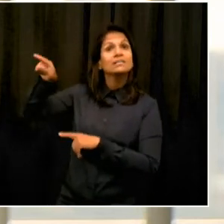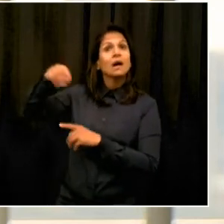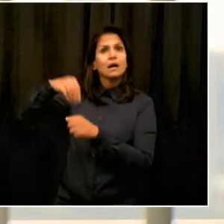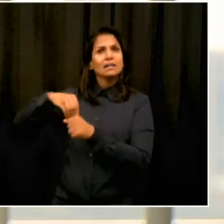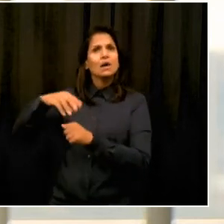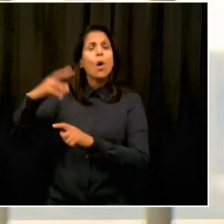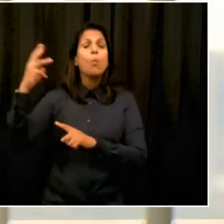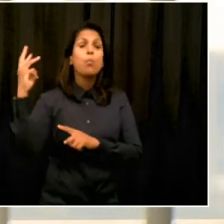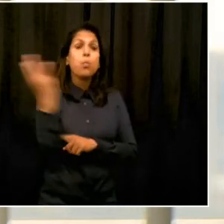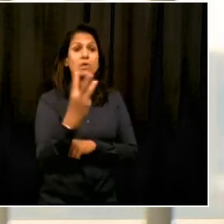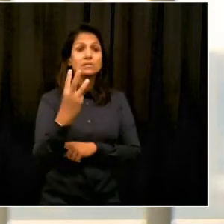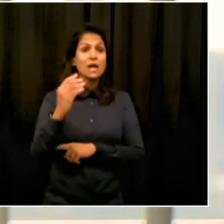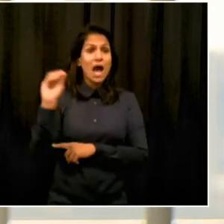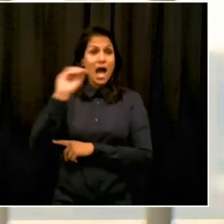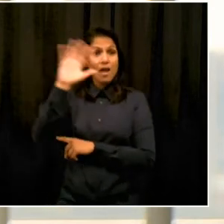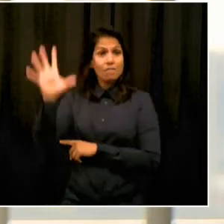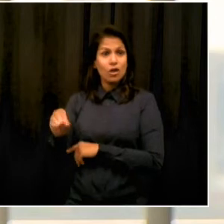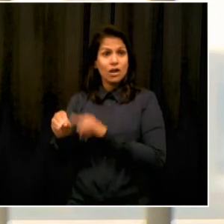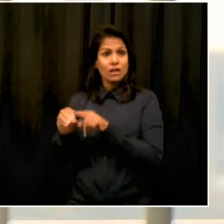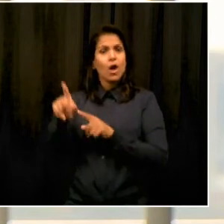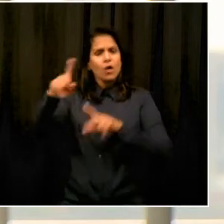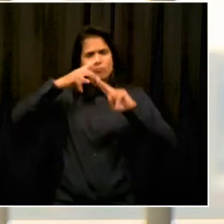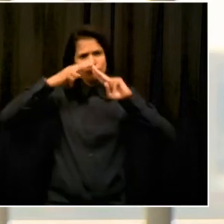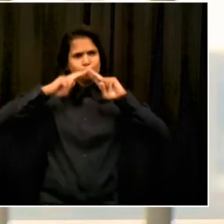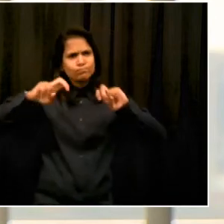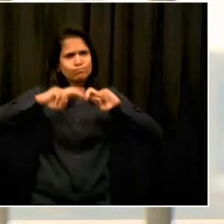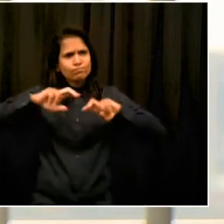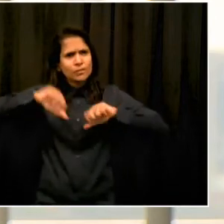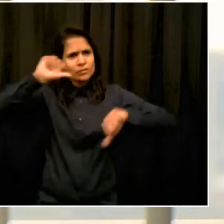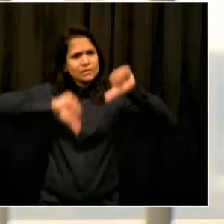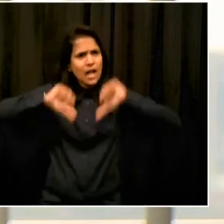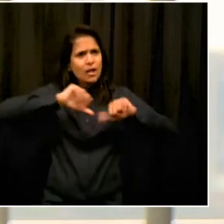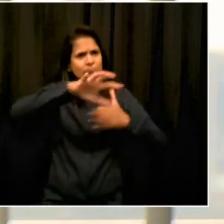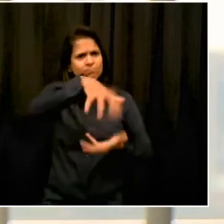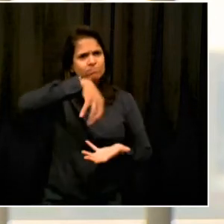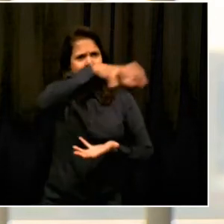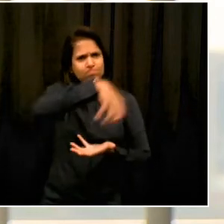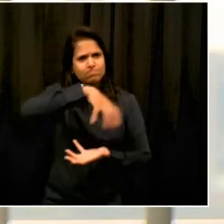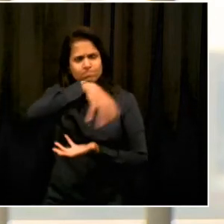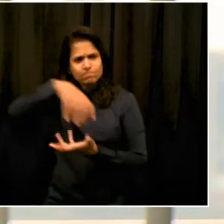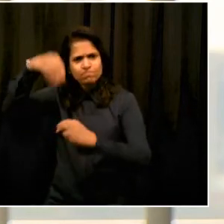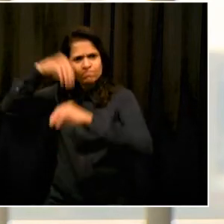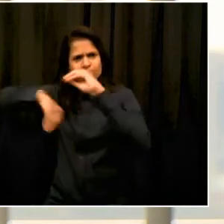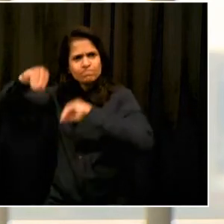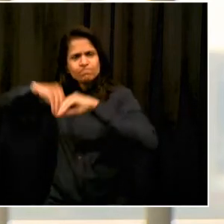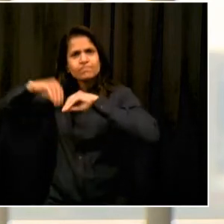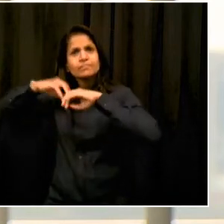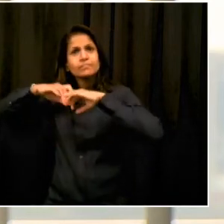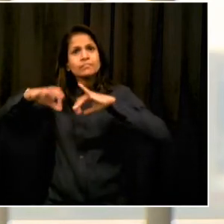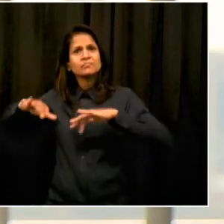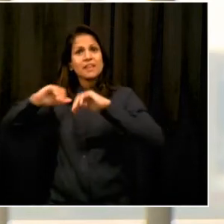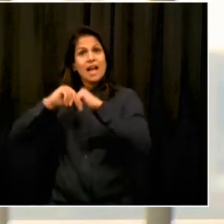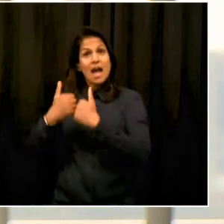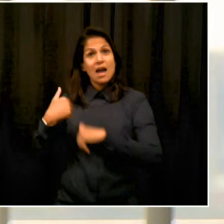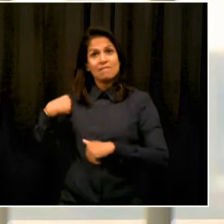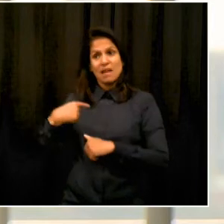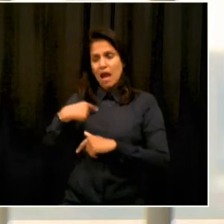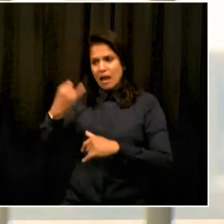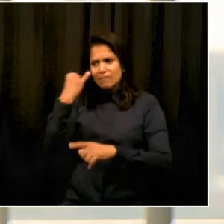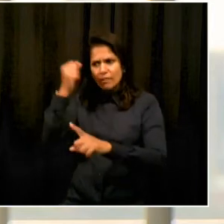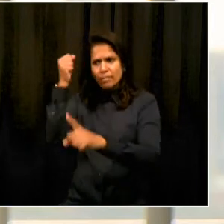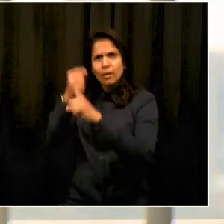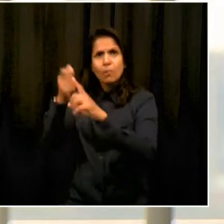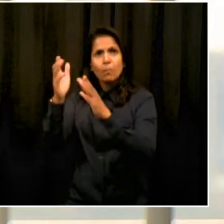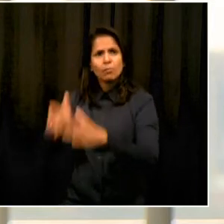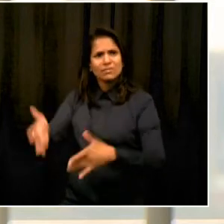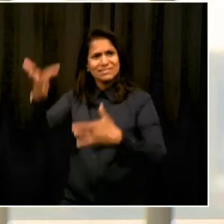to trace contacts effectively? How do you keep healthcare workers safe from being infected in the middle of a dangerous epidemic? The